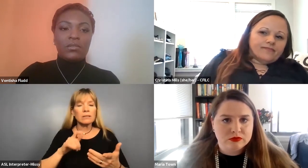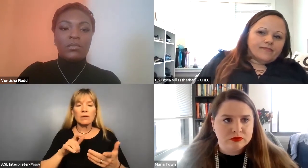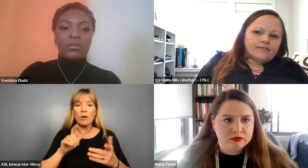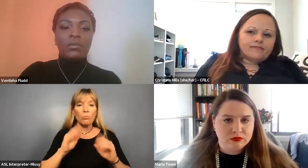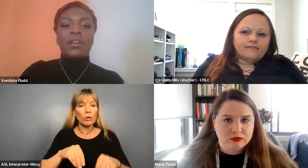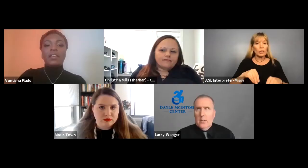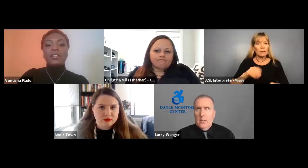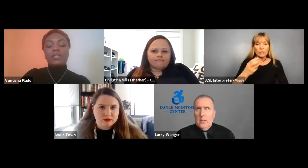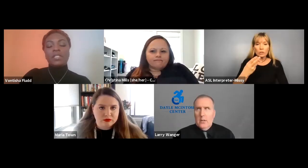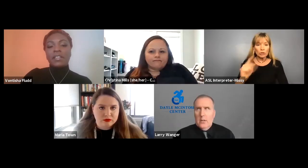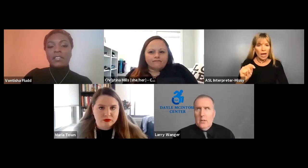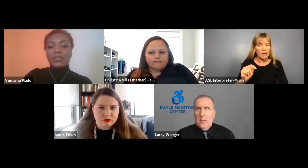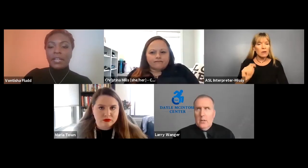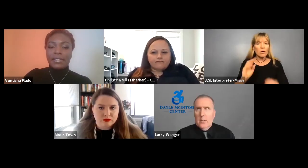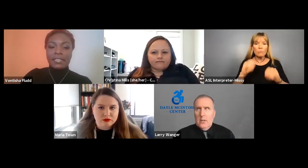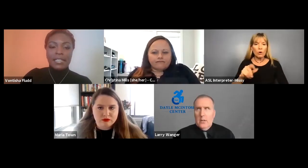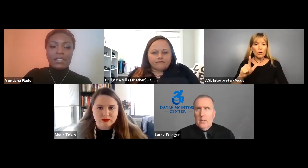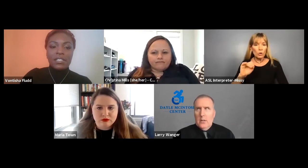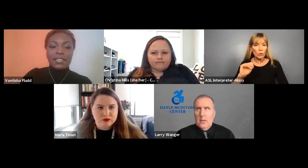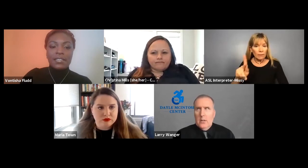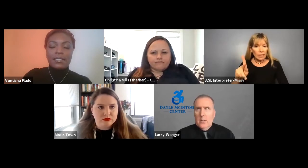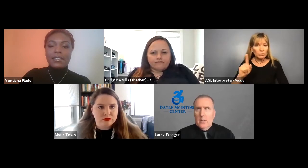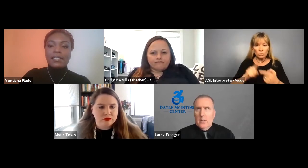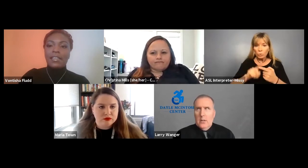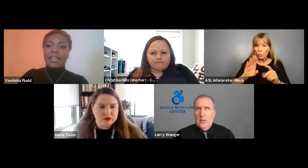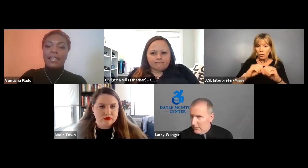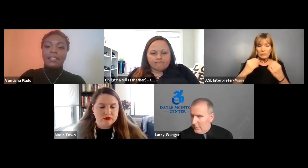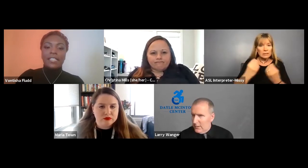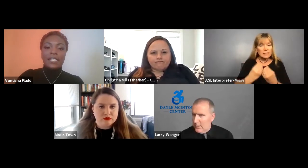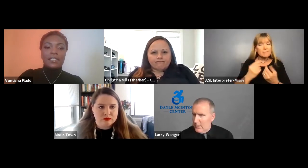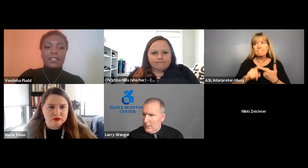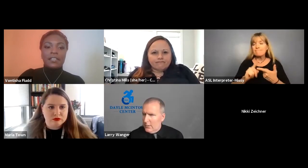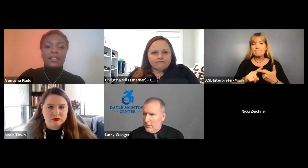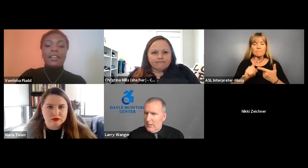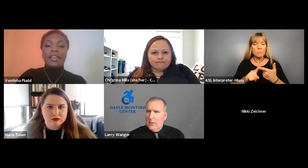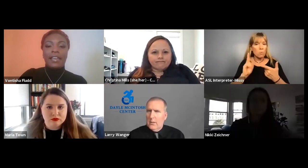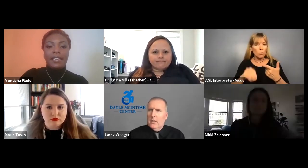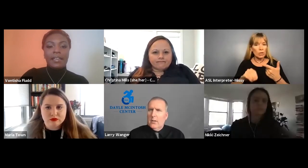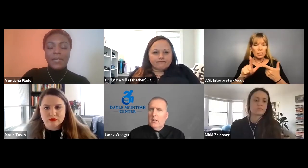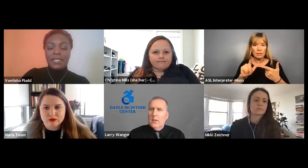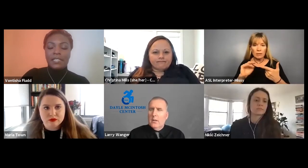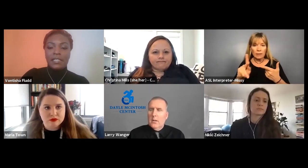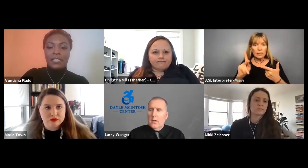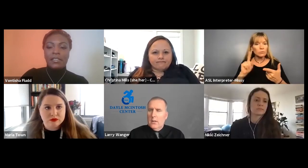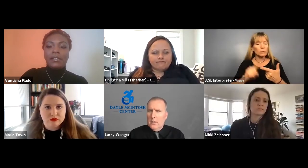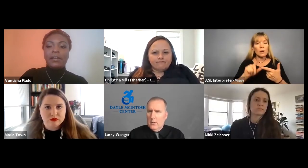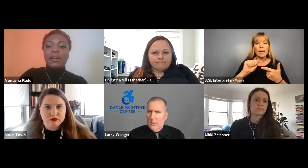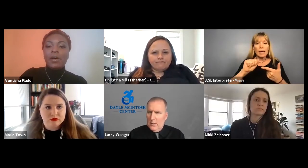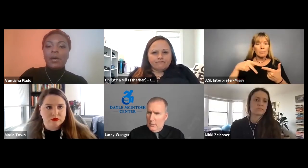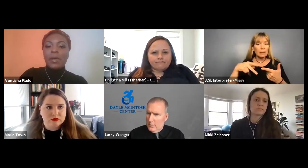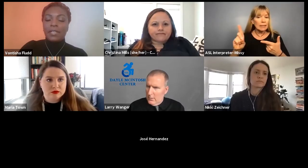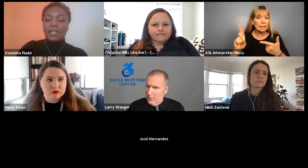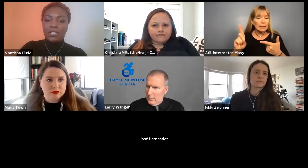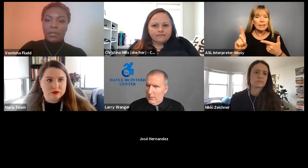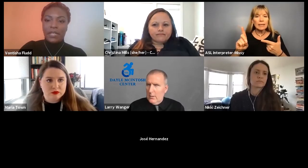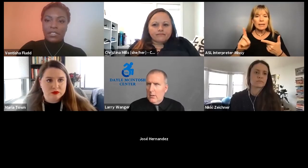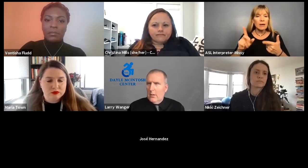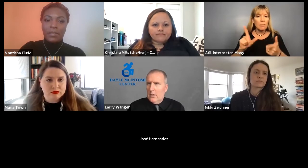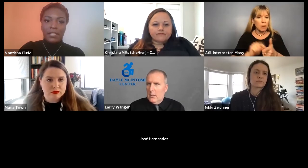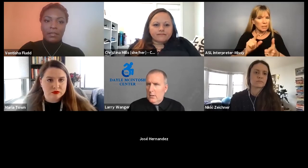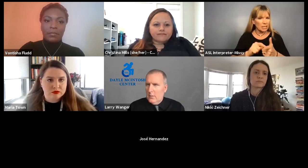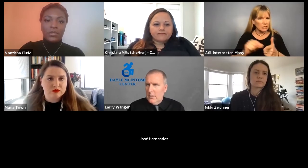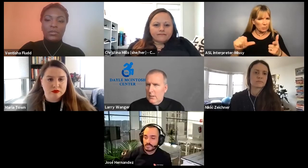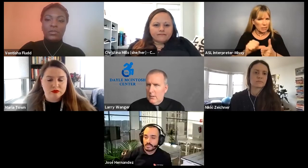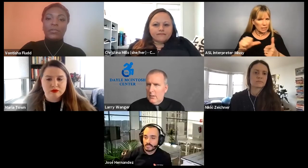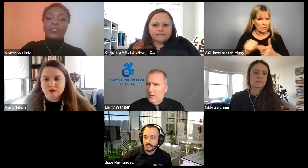to the respective organizations and the link to the AAPD publication page